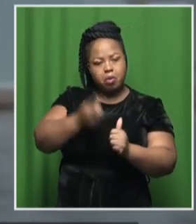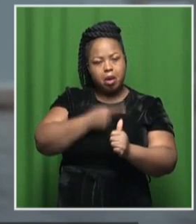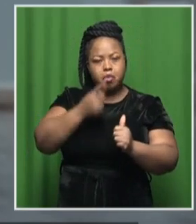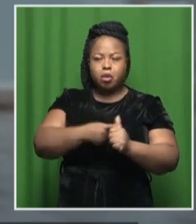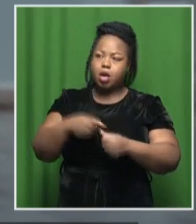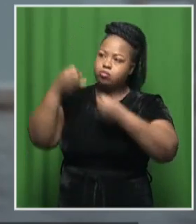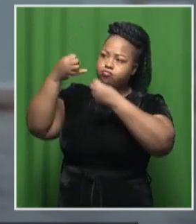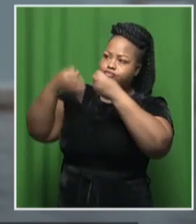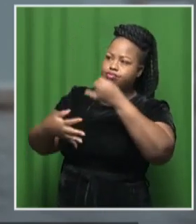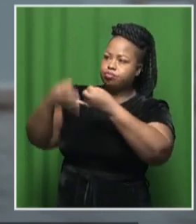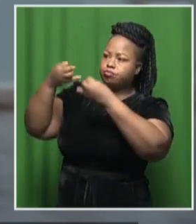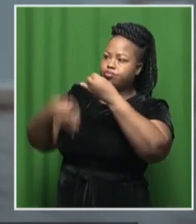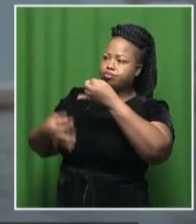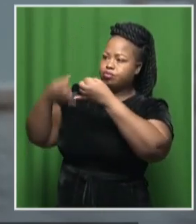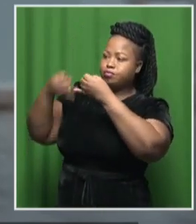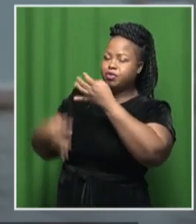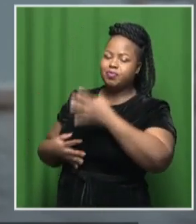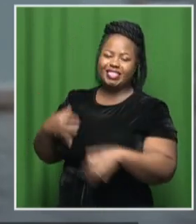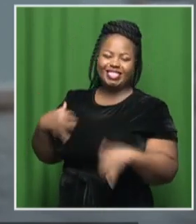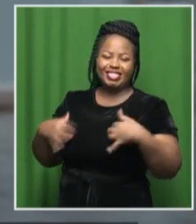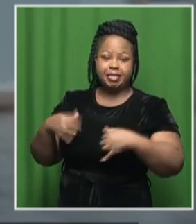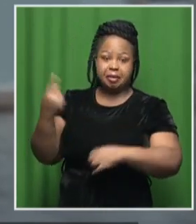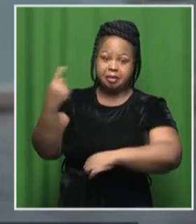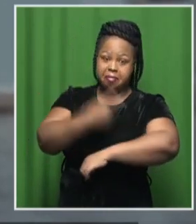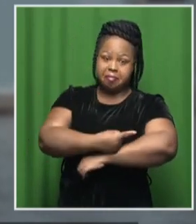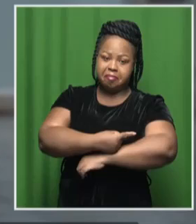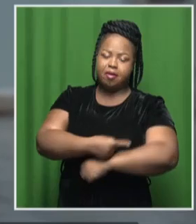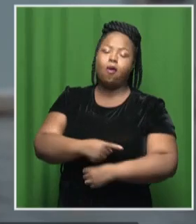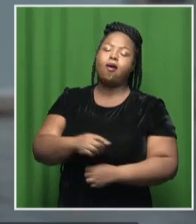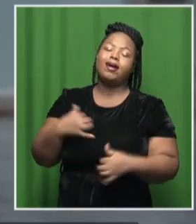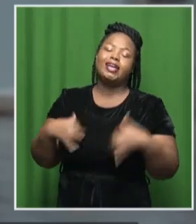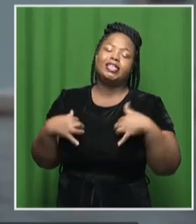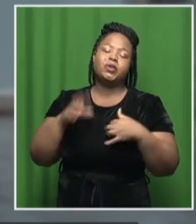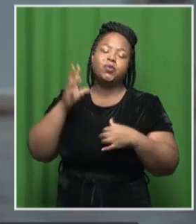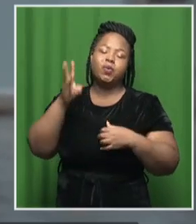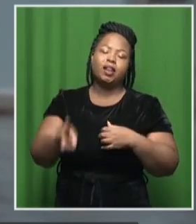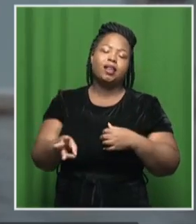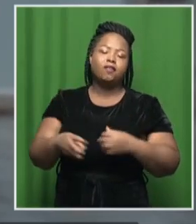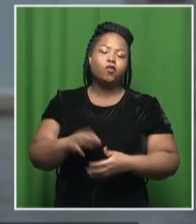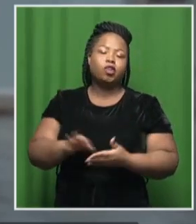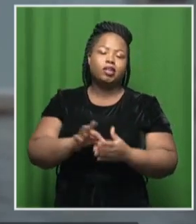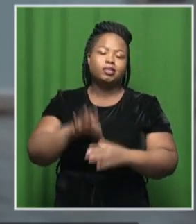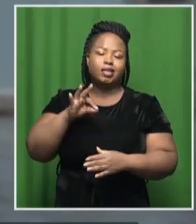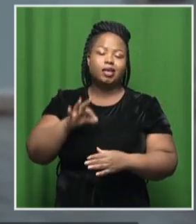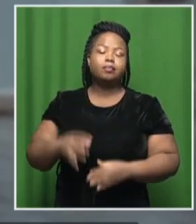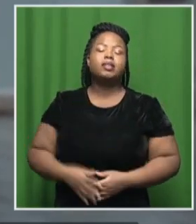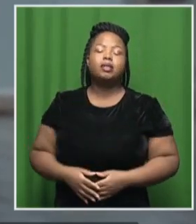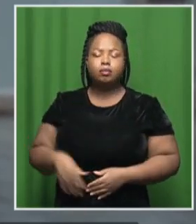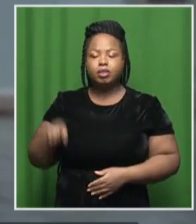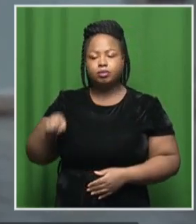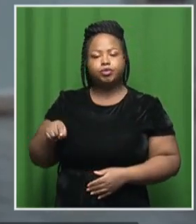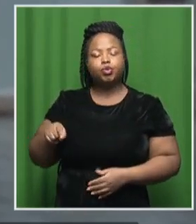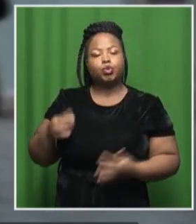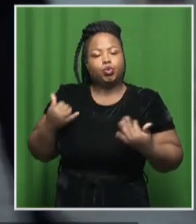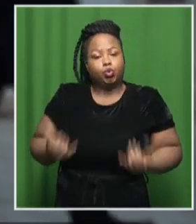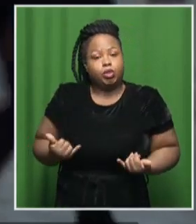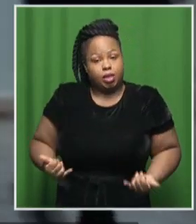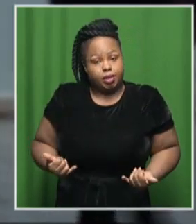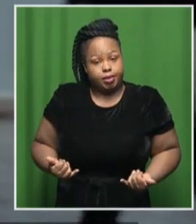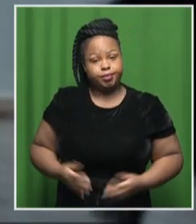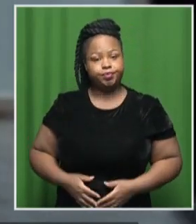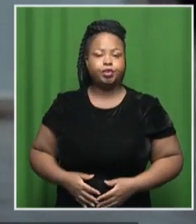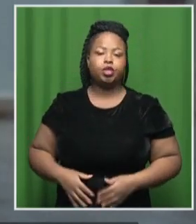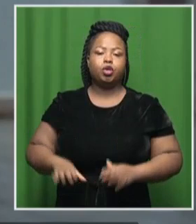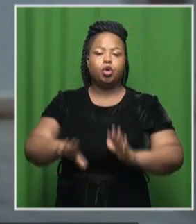and that very exciting election day. Well, this is now going to be the venue that's going to be taking place. But today is the signing of that